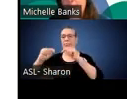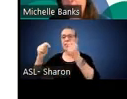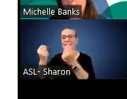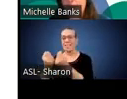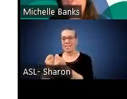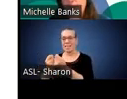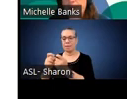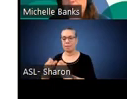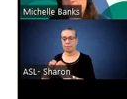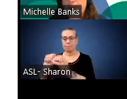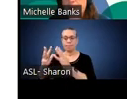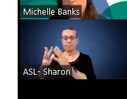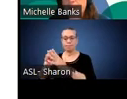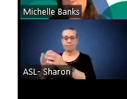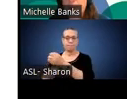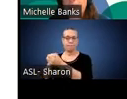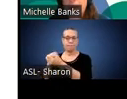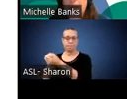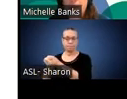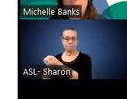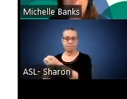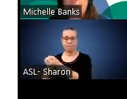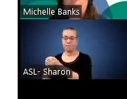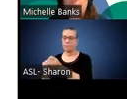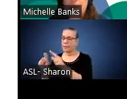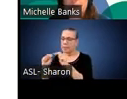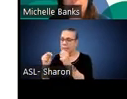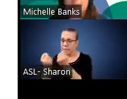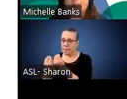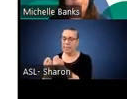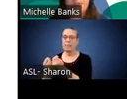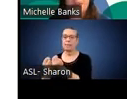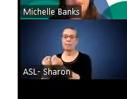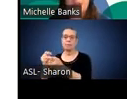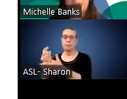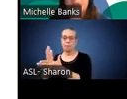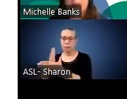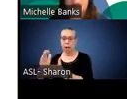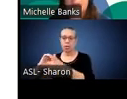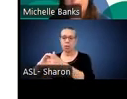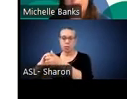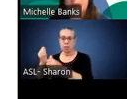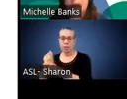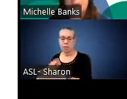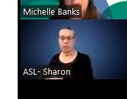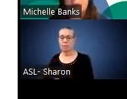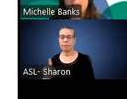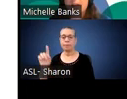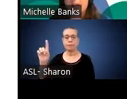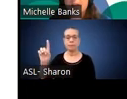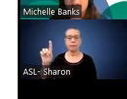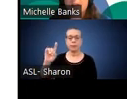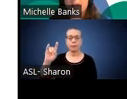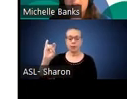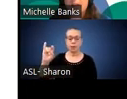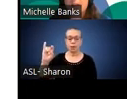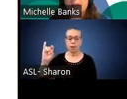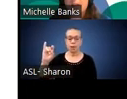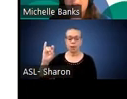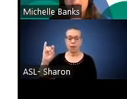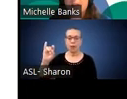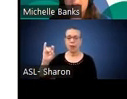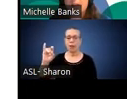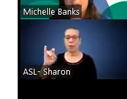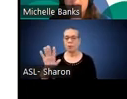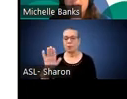automatically include peer mentors and family partners. Michelle, we were given another just little nudge to slow